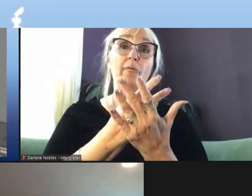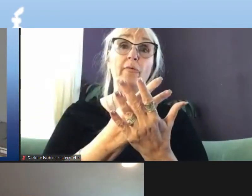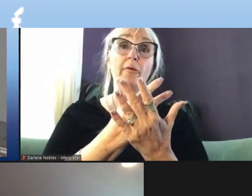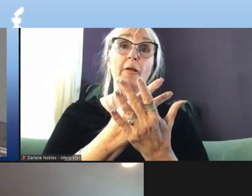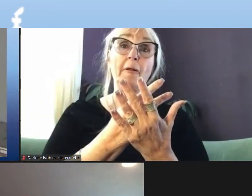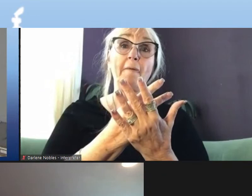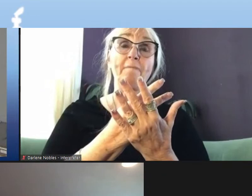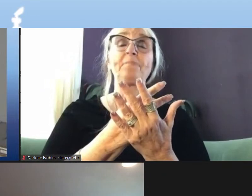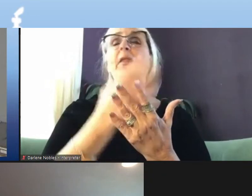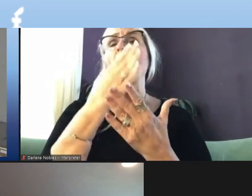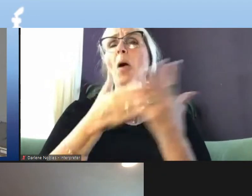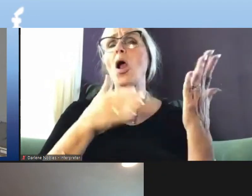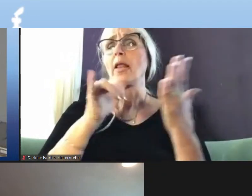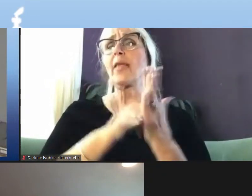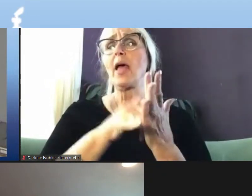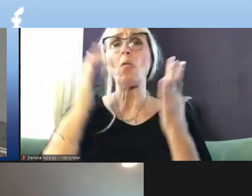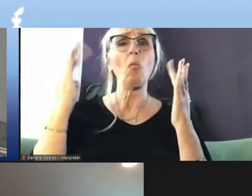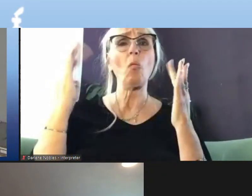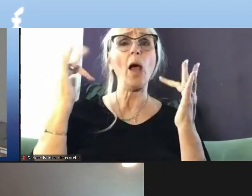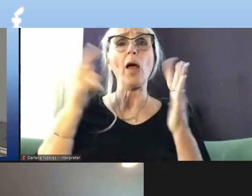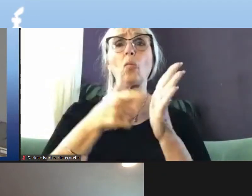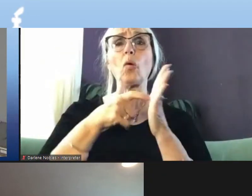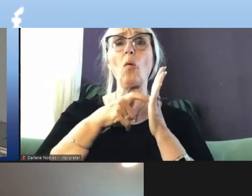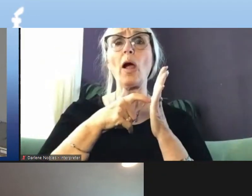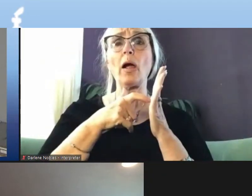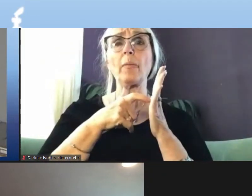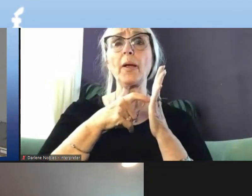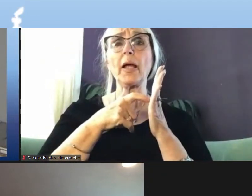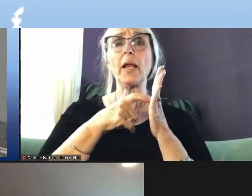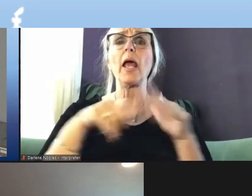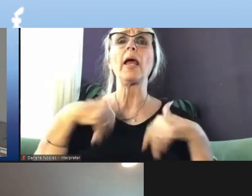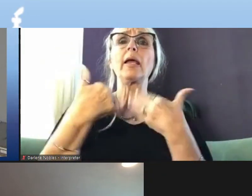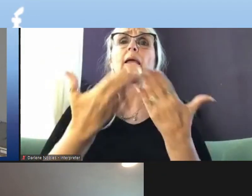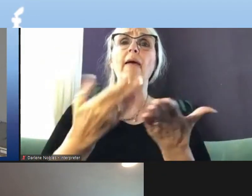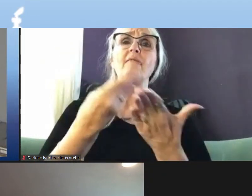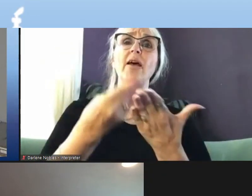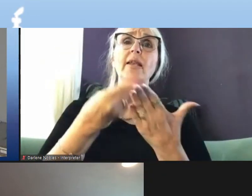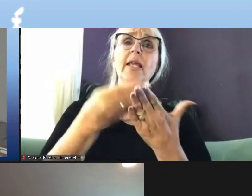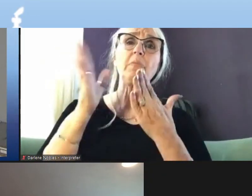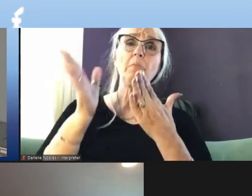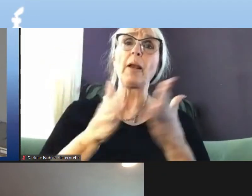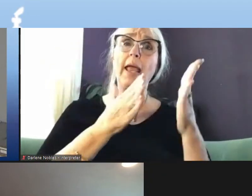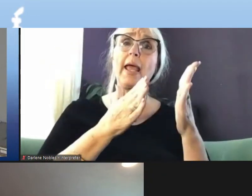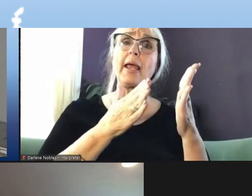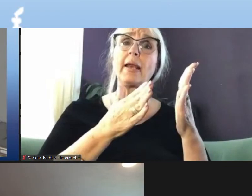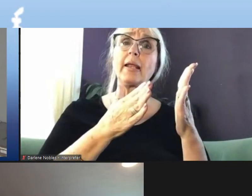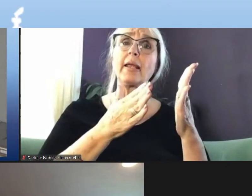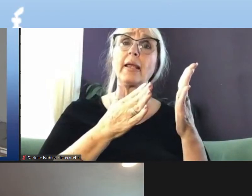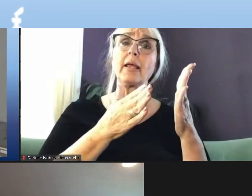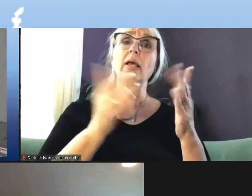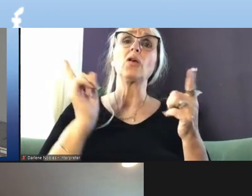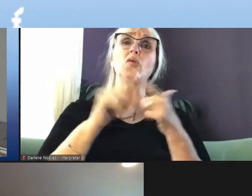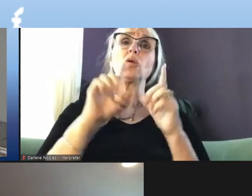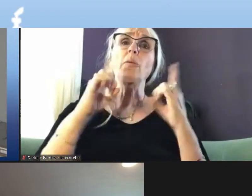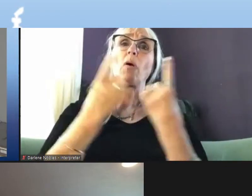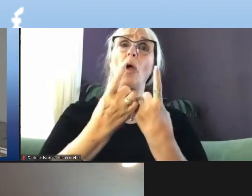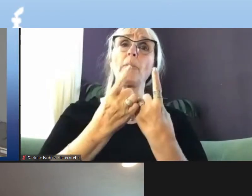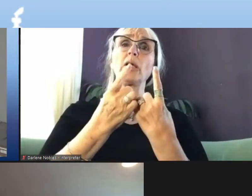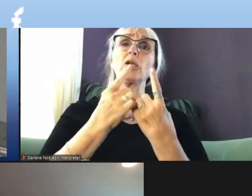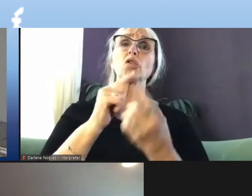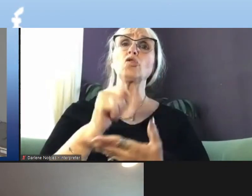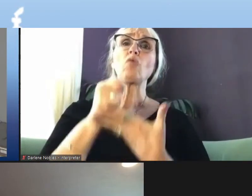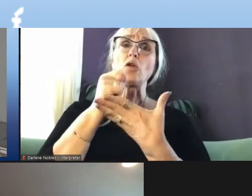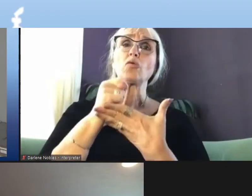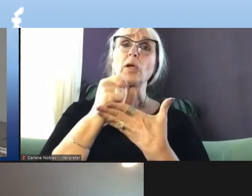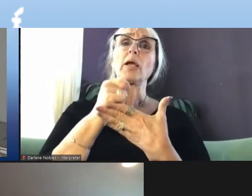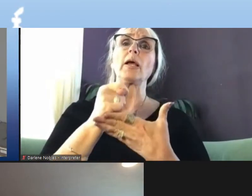part of this is, the requirement is to provide a funding plan to the Department of Treasury that outlines